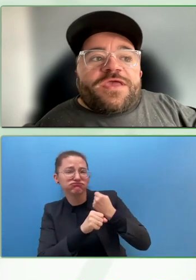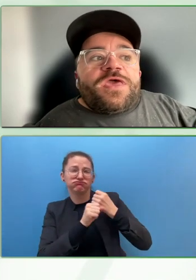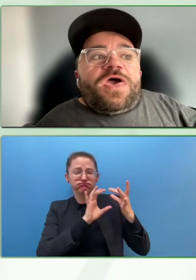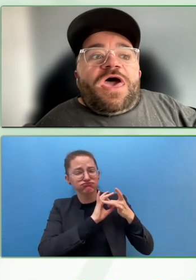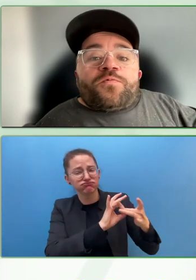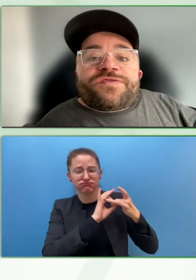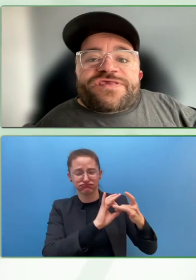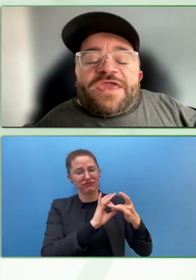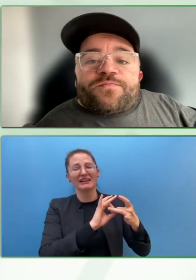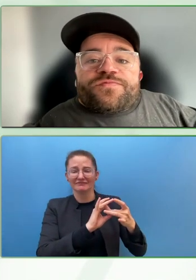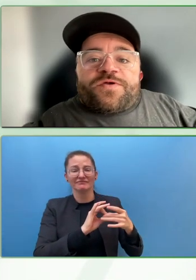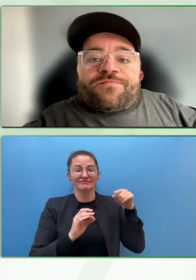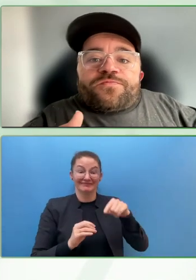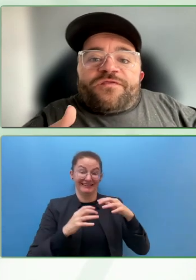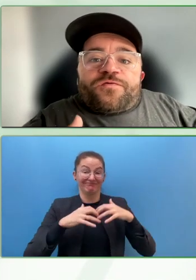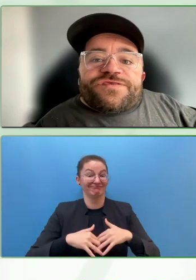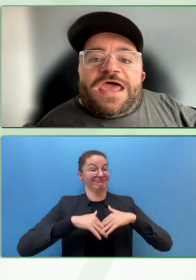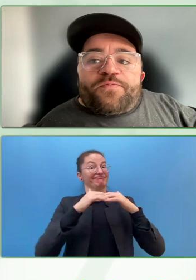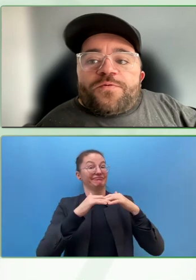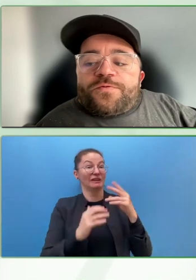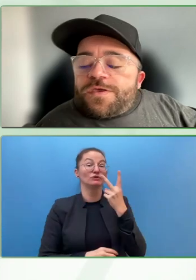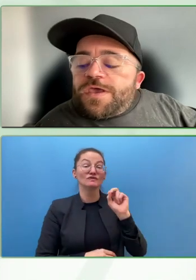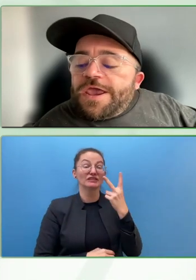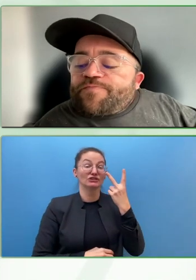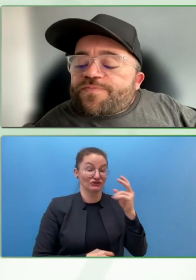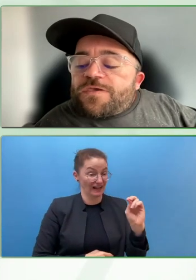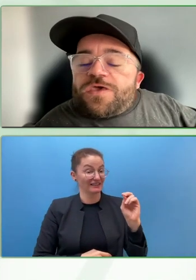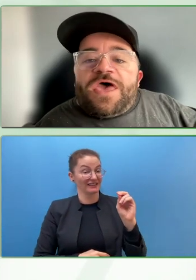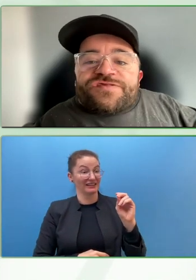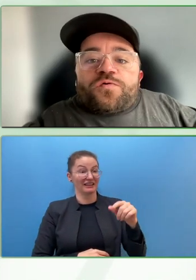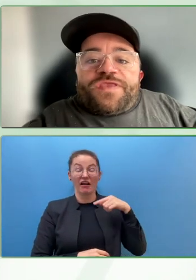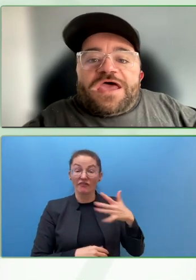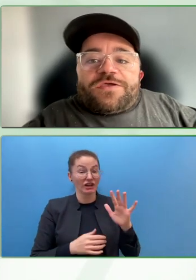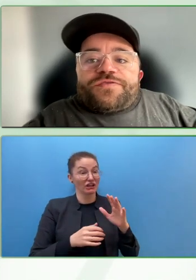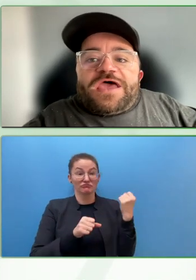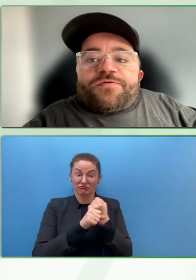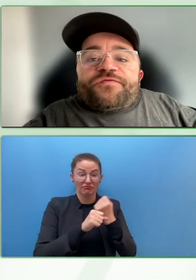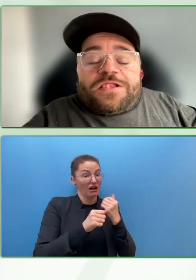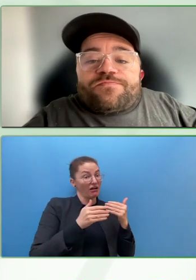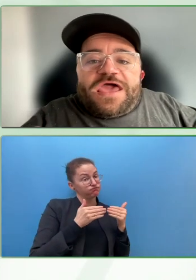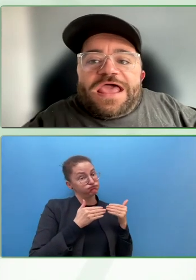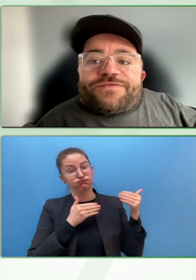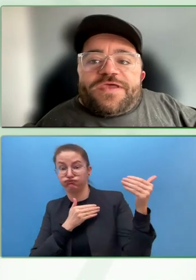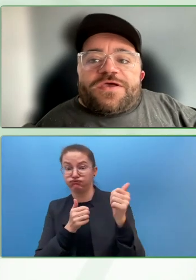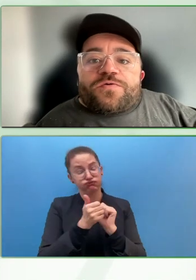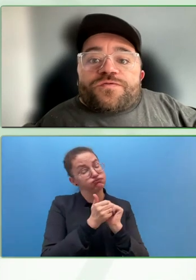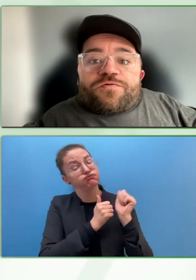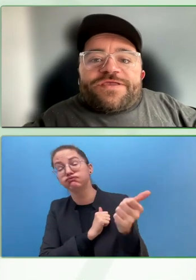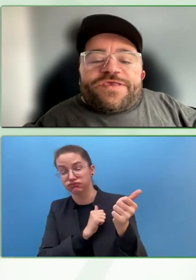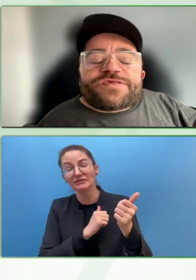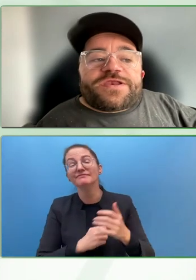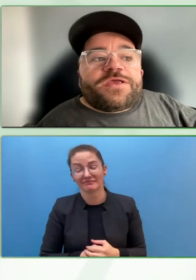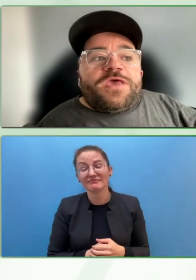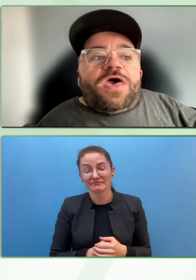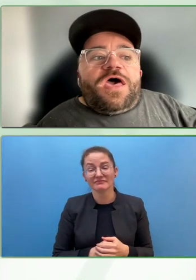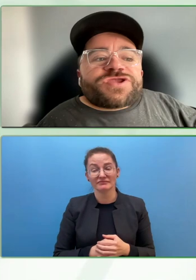fantastic. I would say, when I referenced Apple, I saw that film, that advert called The